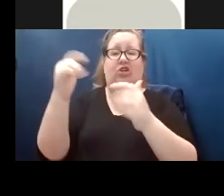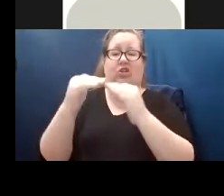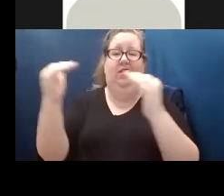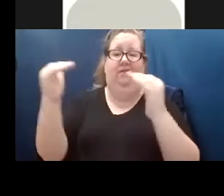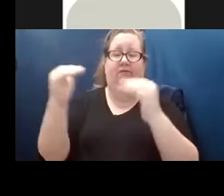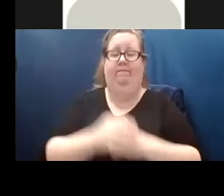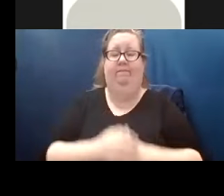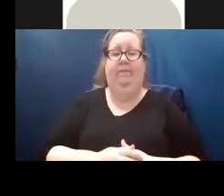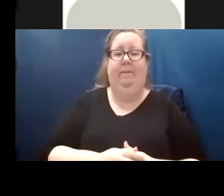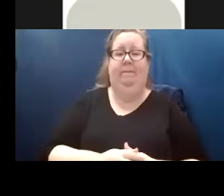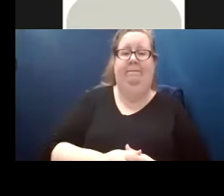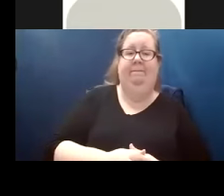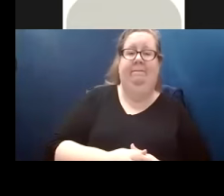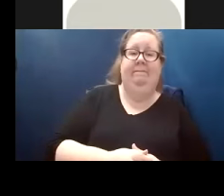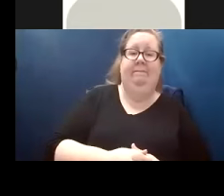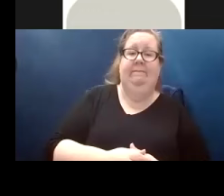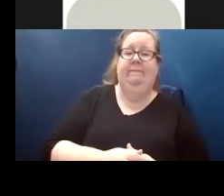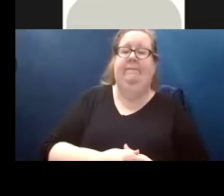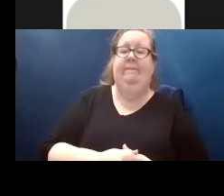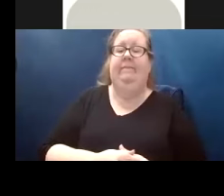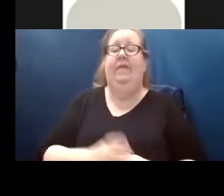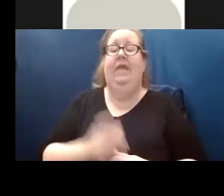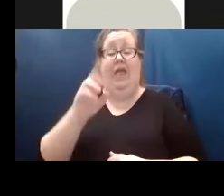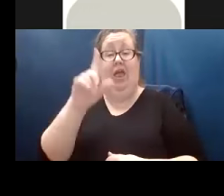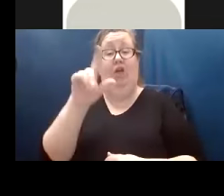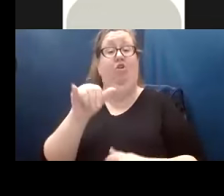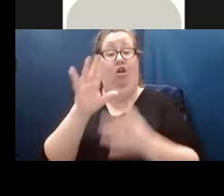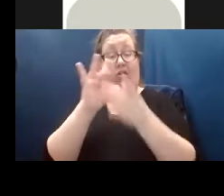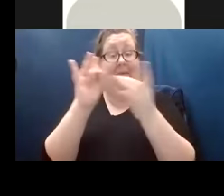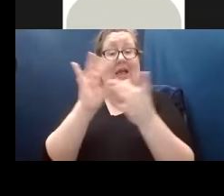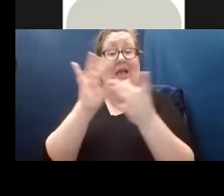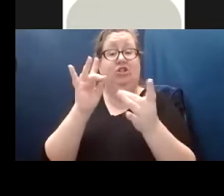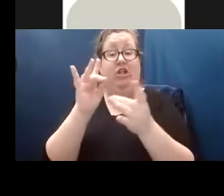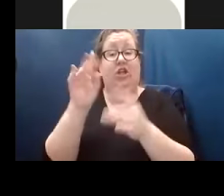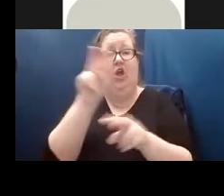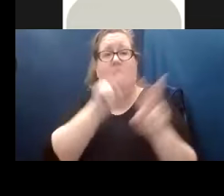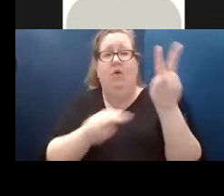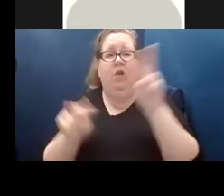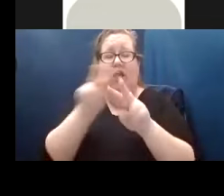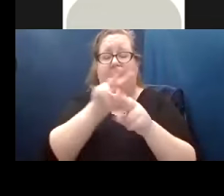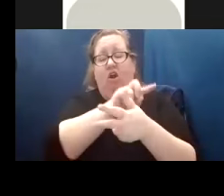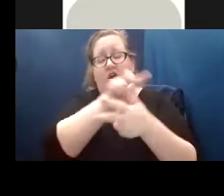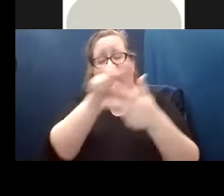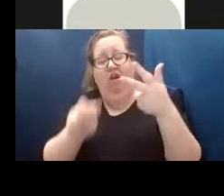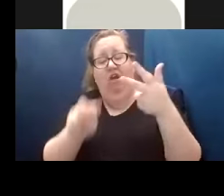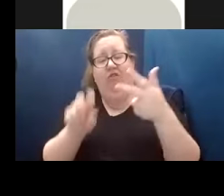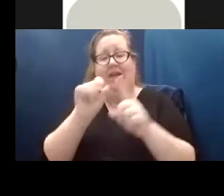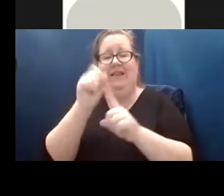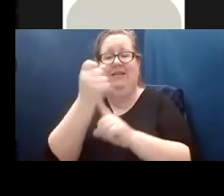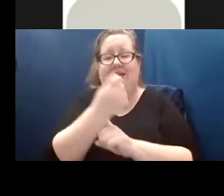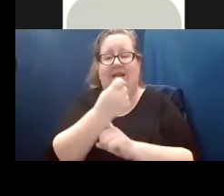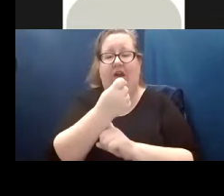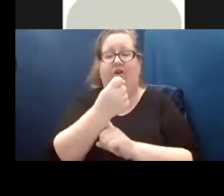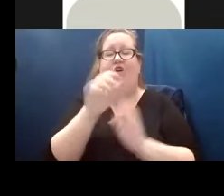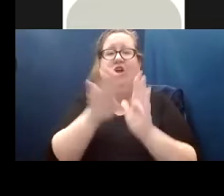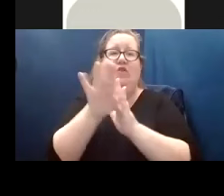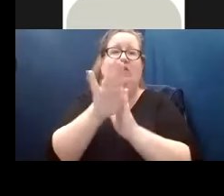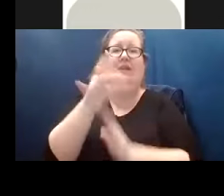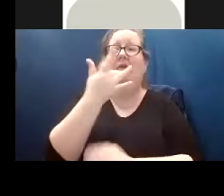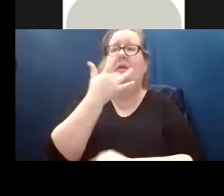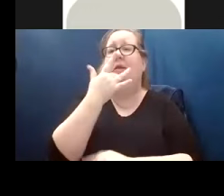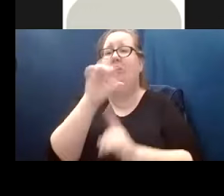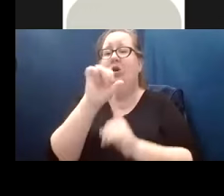implementation. And as Carly mentioned, we are looking sort of across these scenarios to develop a preferred scenario that's